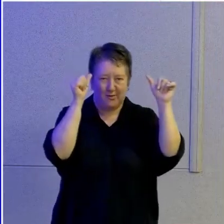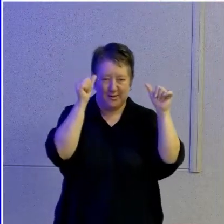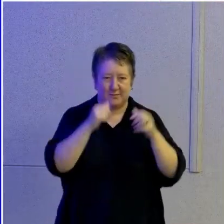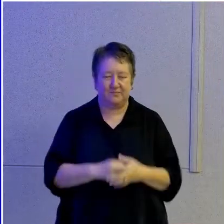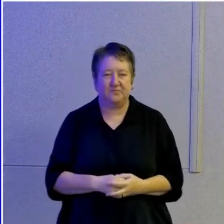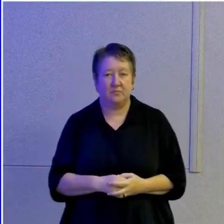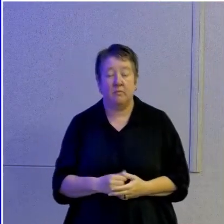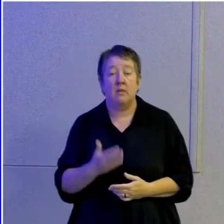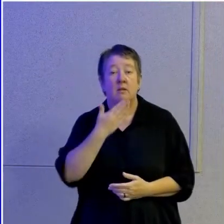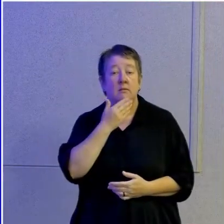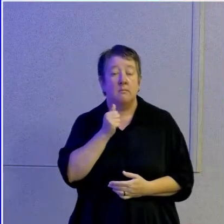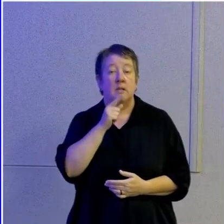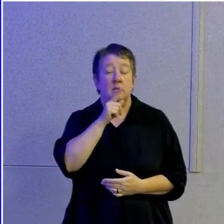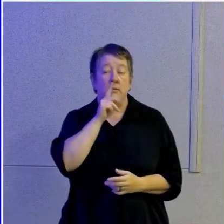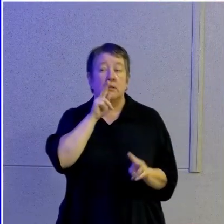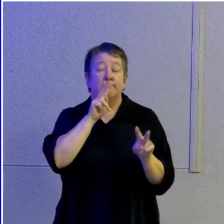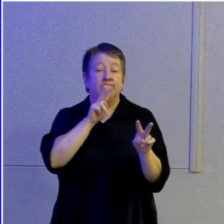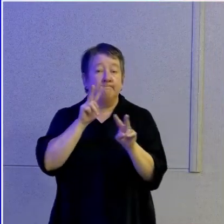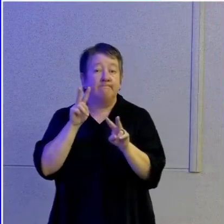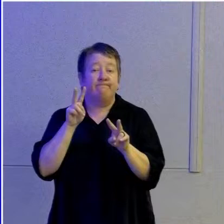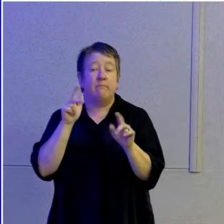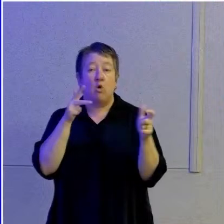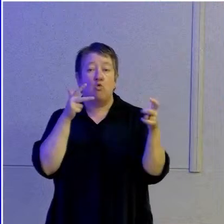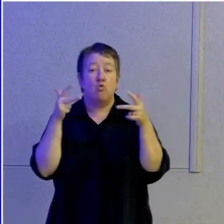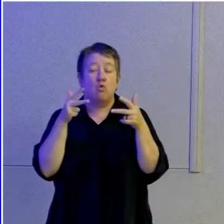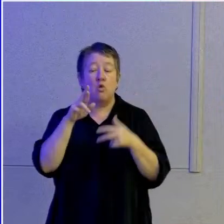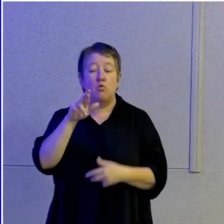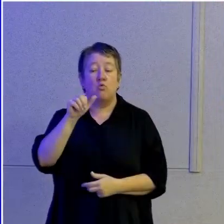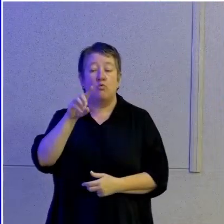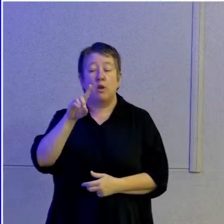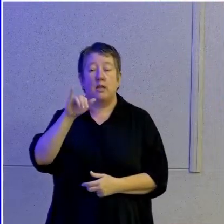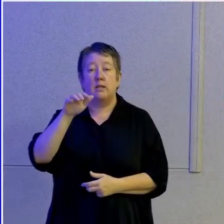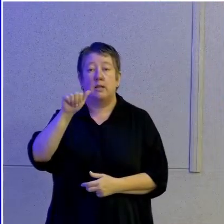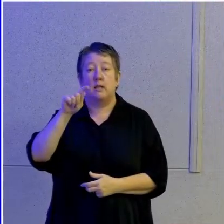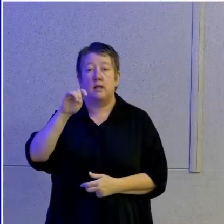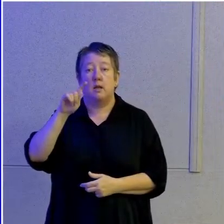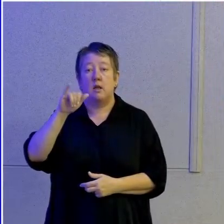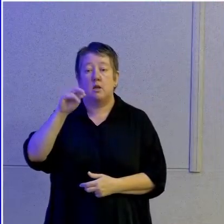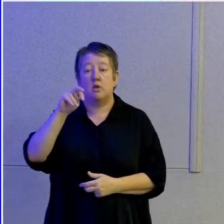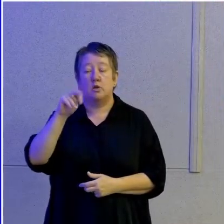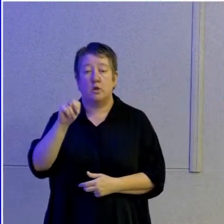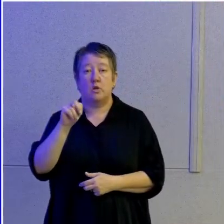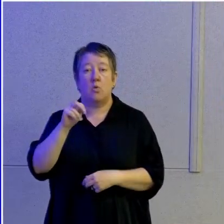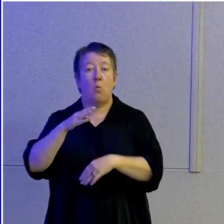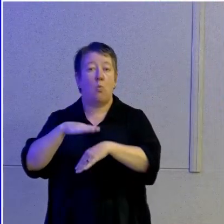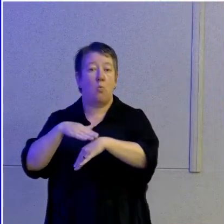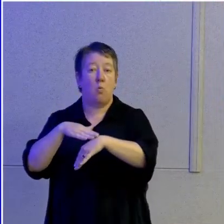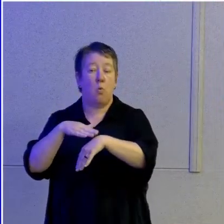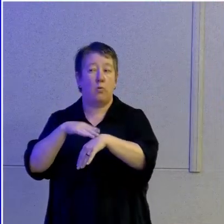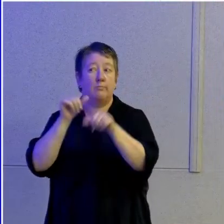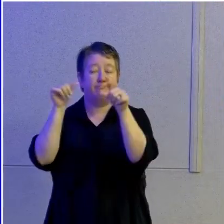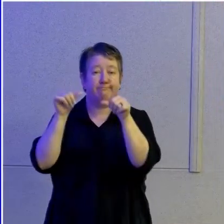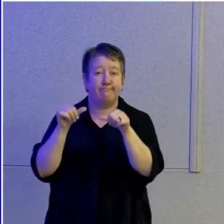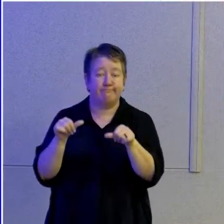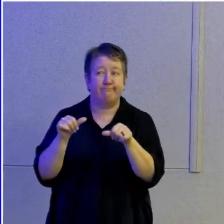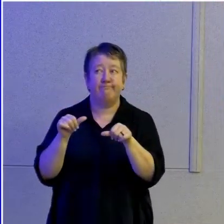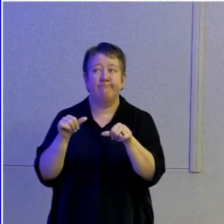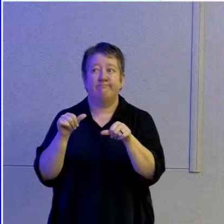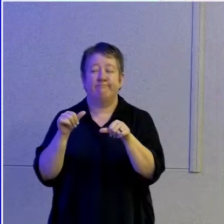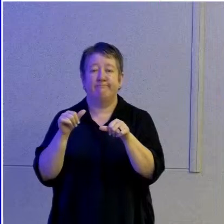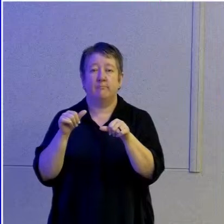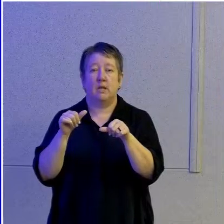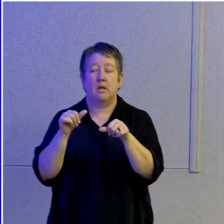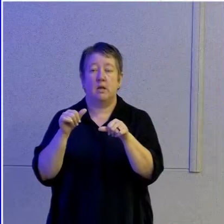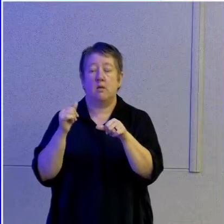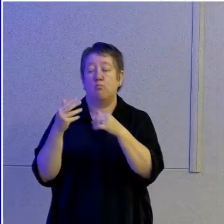any radiation warning signs and only access vaults when escorted by a radiation protection officer,